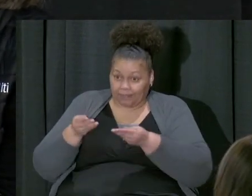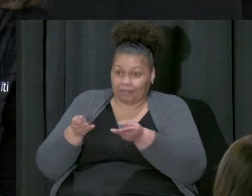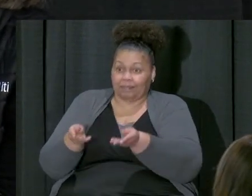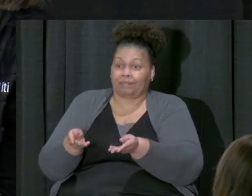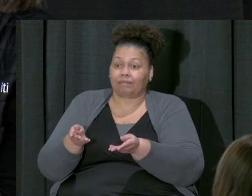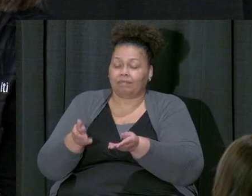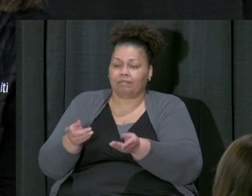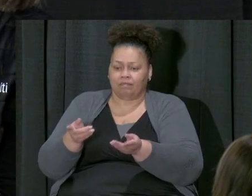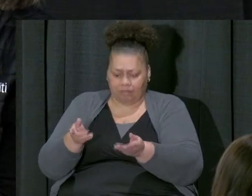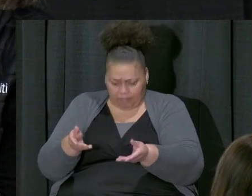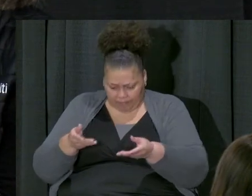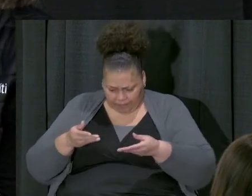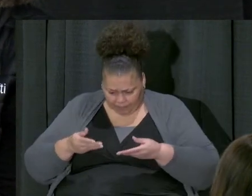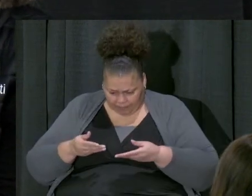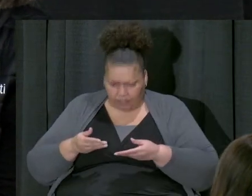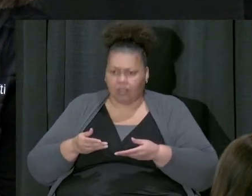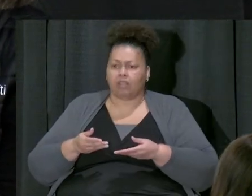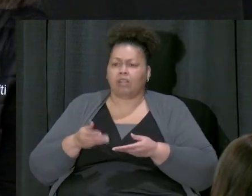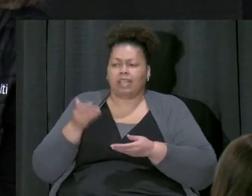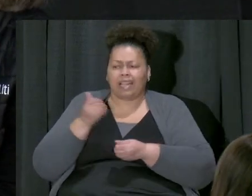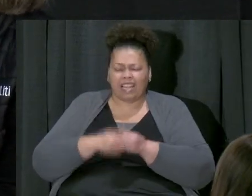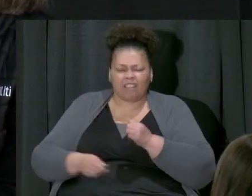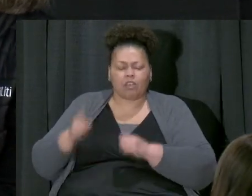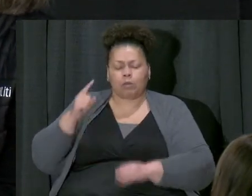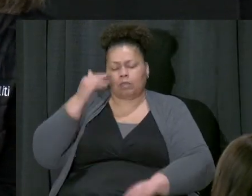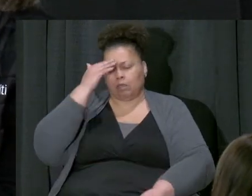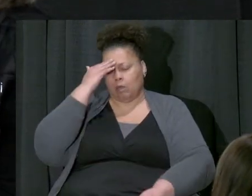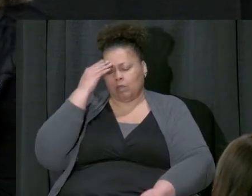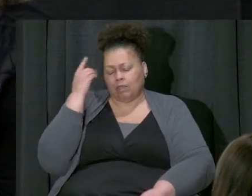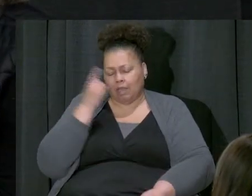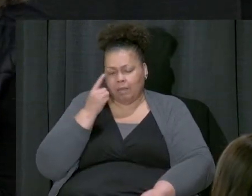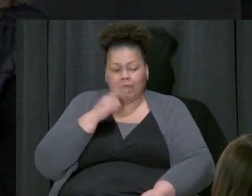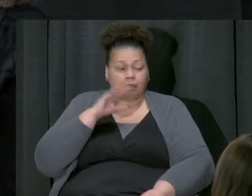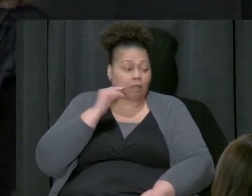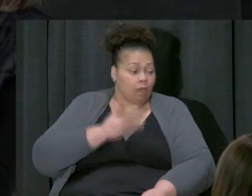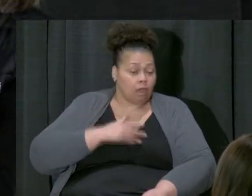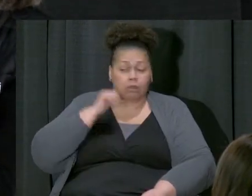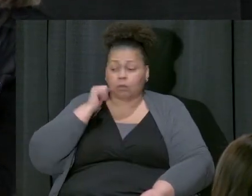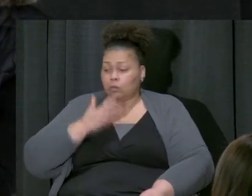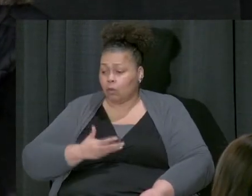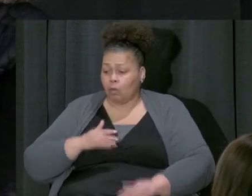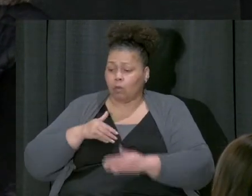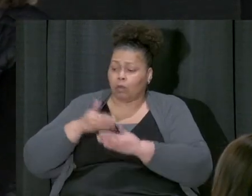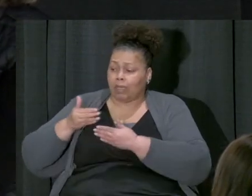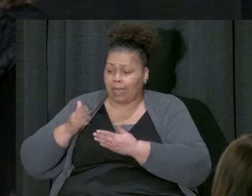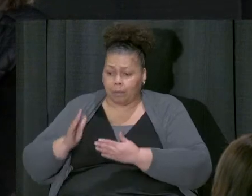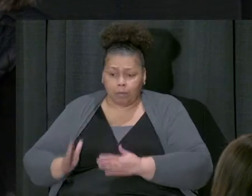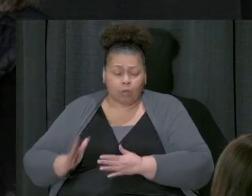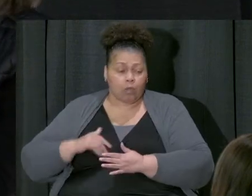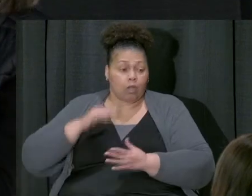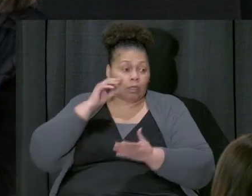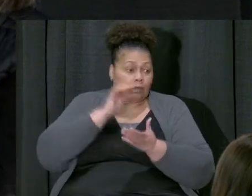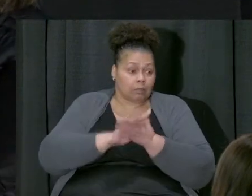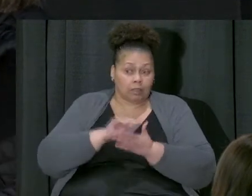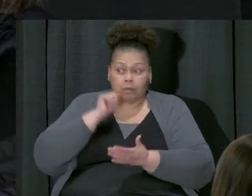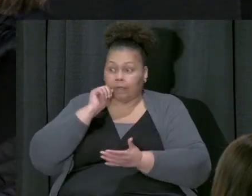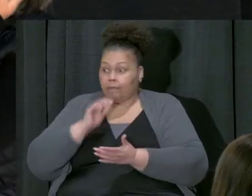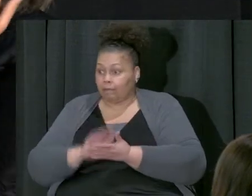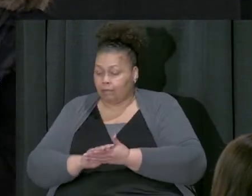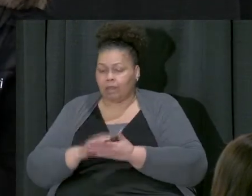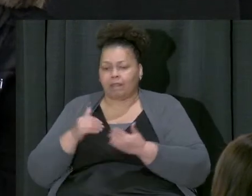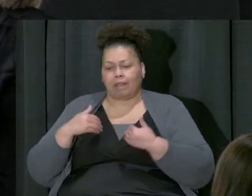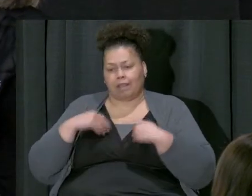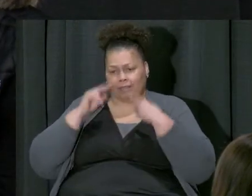answer. Everybody knows someone, their son, their daughter, the neighbor, the husband, the wife, that